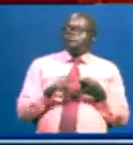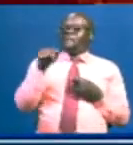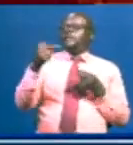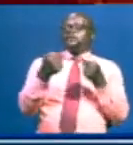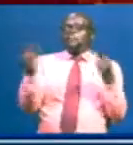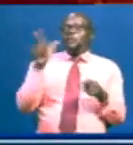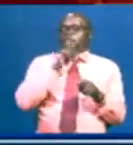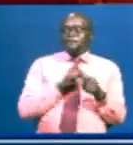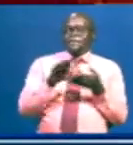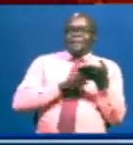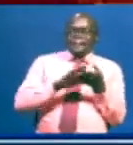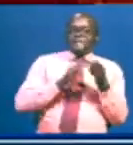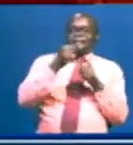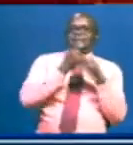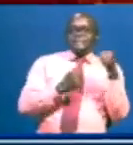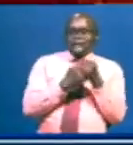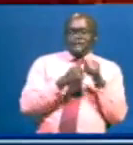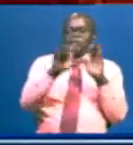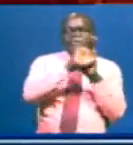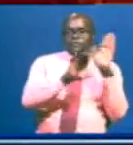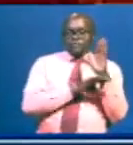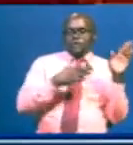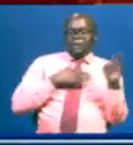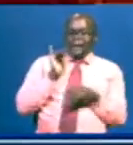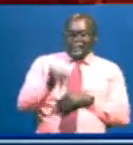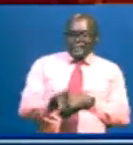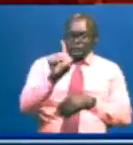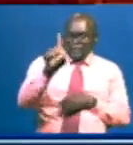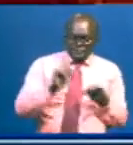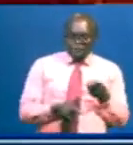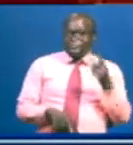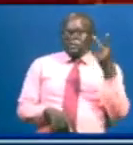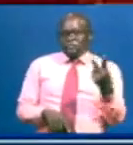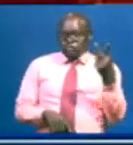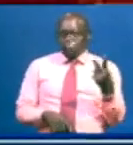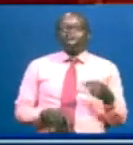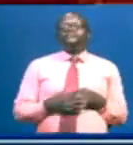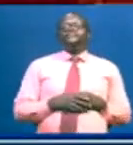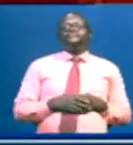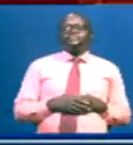the basic structure of our Constitution. That is issue number one. Number two, Madam Speaker,